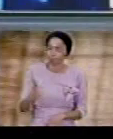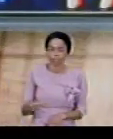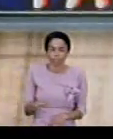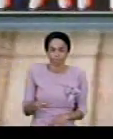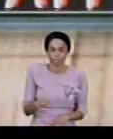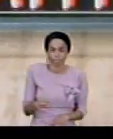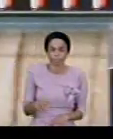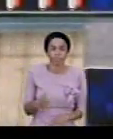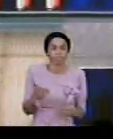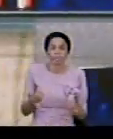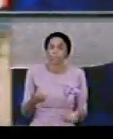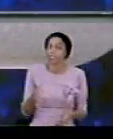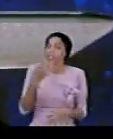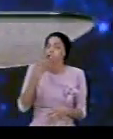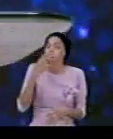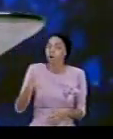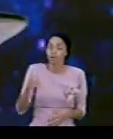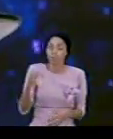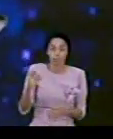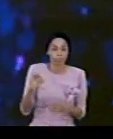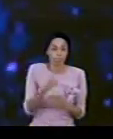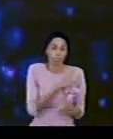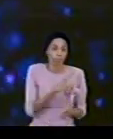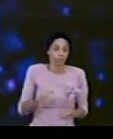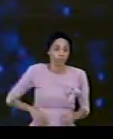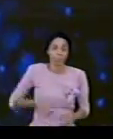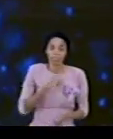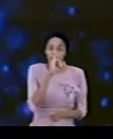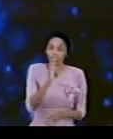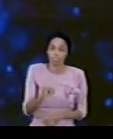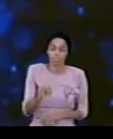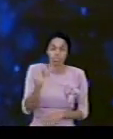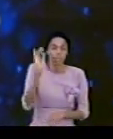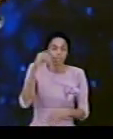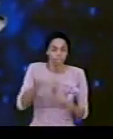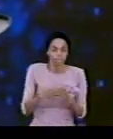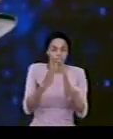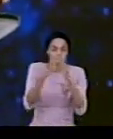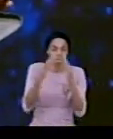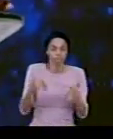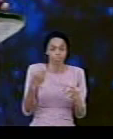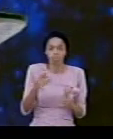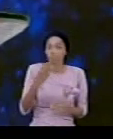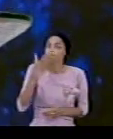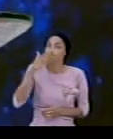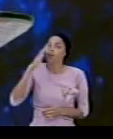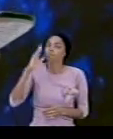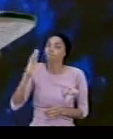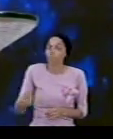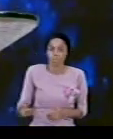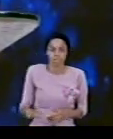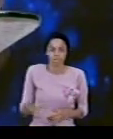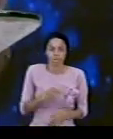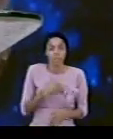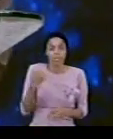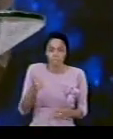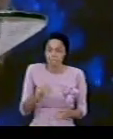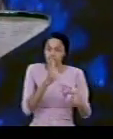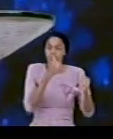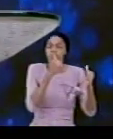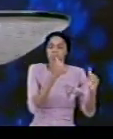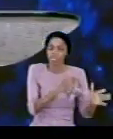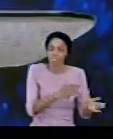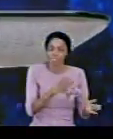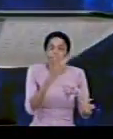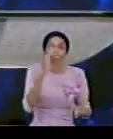curse of the Lord is in the house of the wicked, but he blesses the